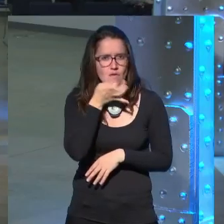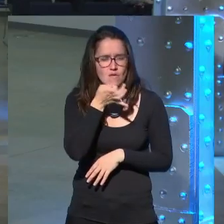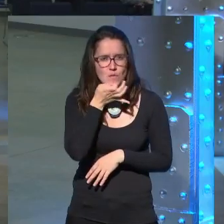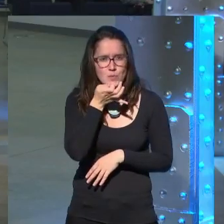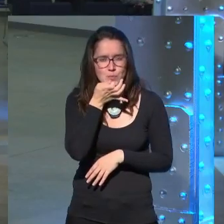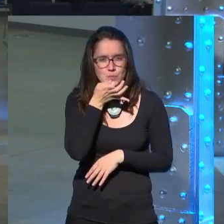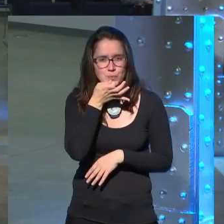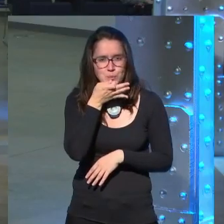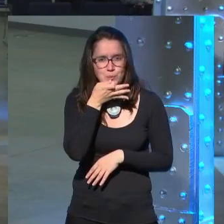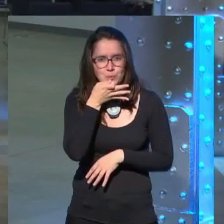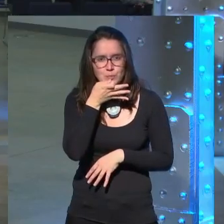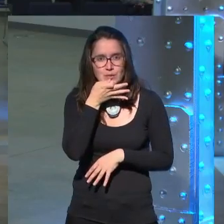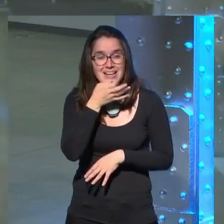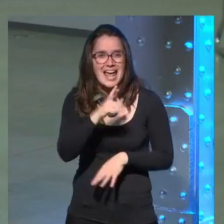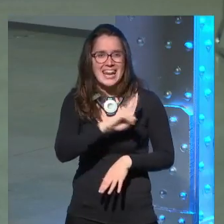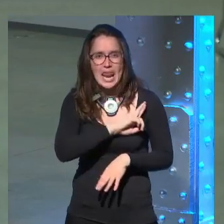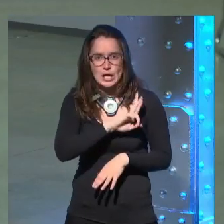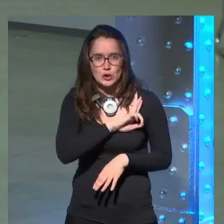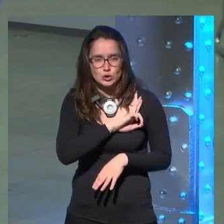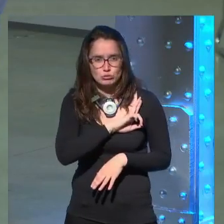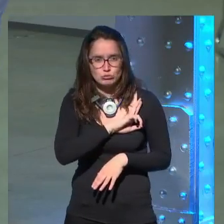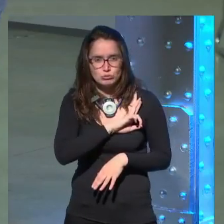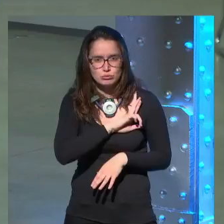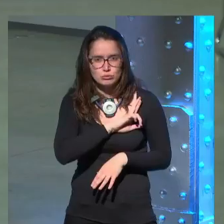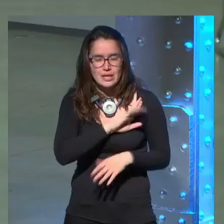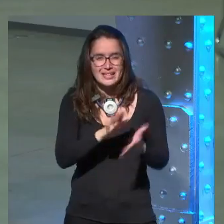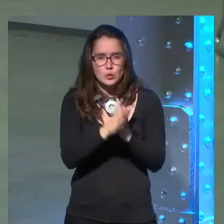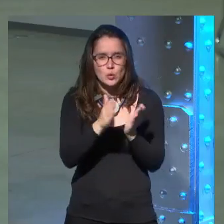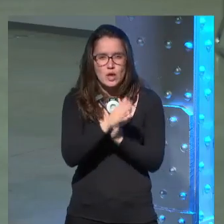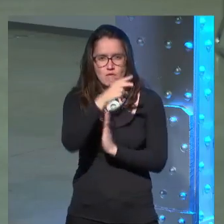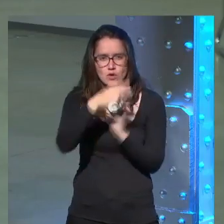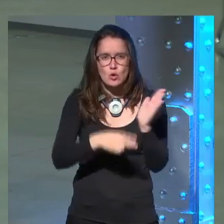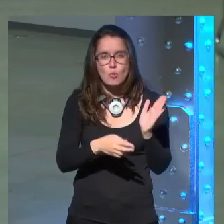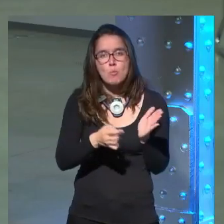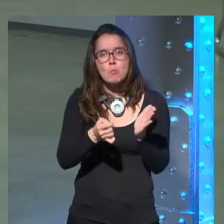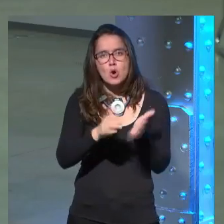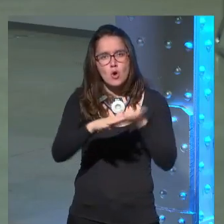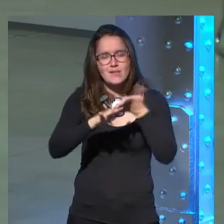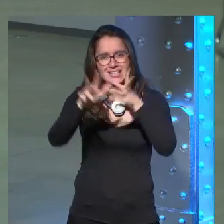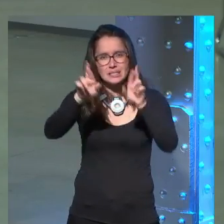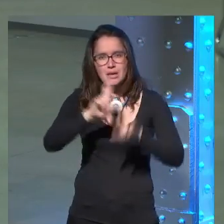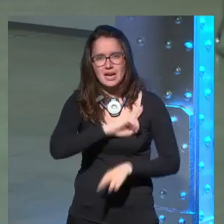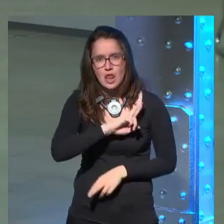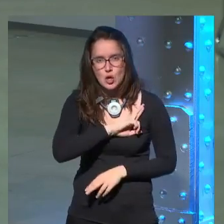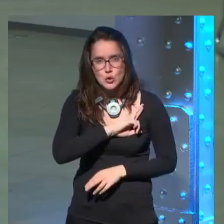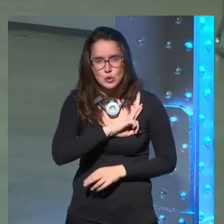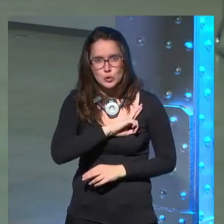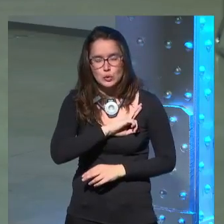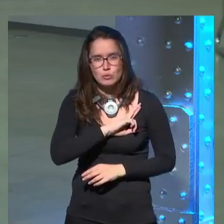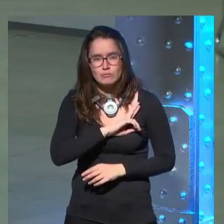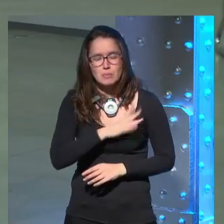your presentation, you mentioned religion. And in your book, you mention religion as